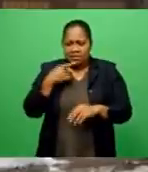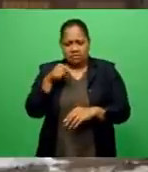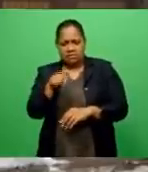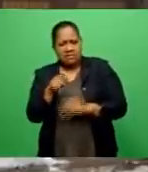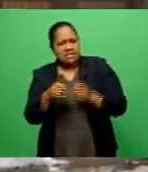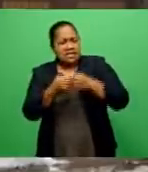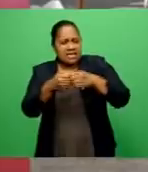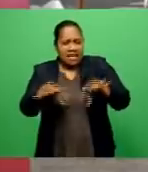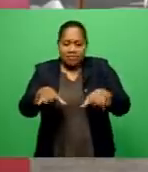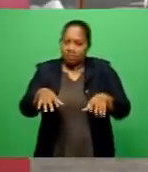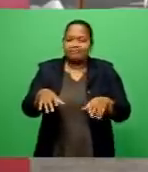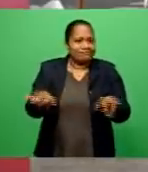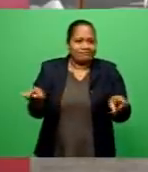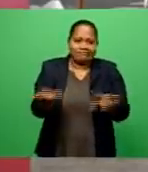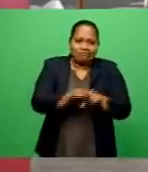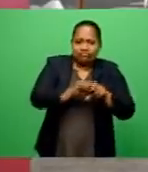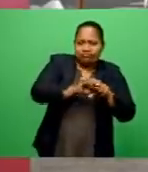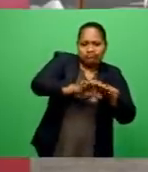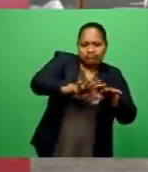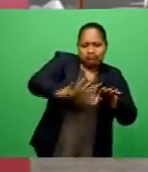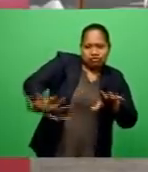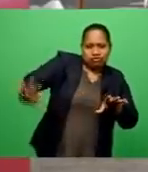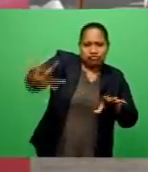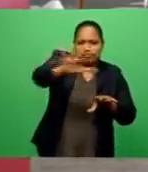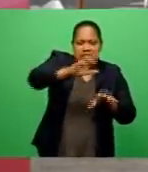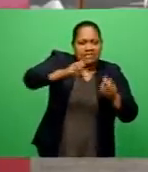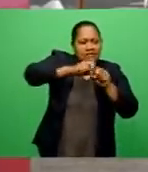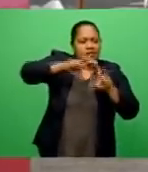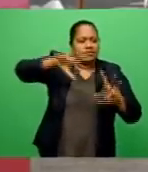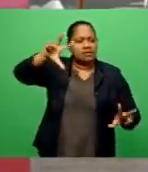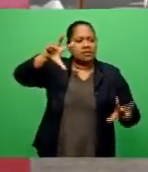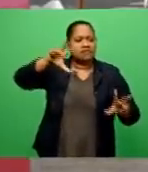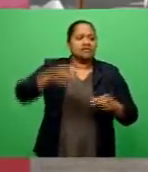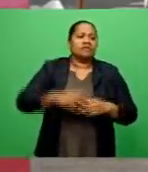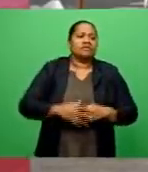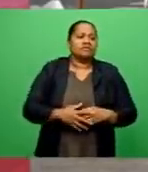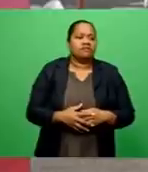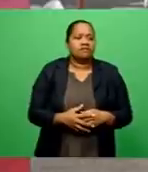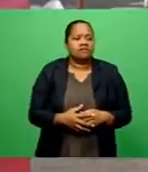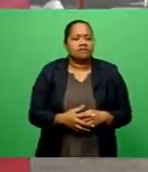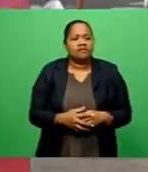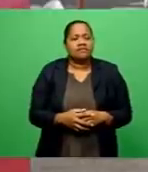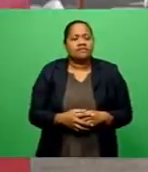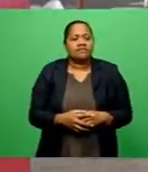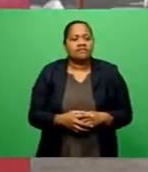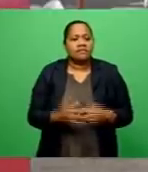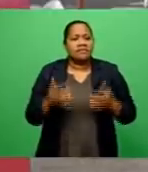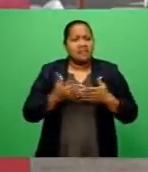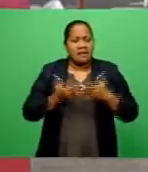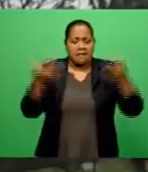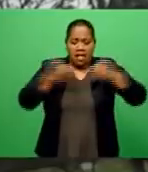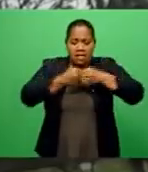be widespread. And the trees, the big damages on this, I can